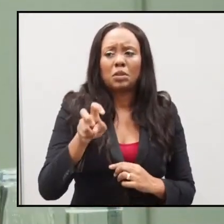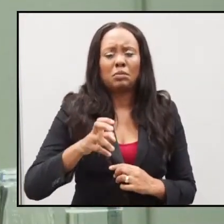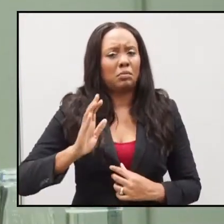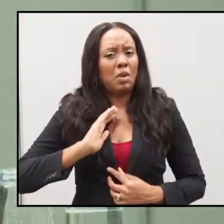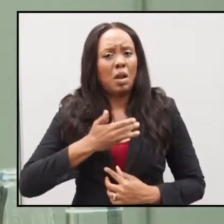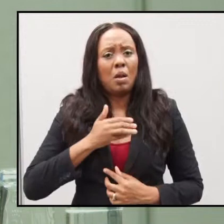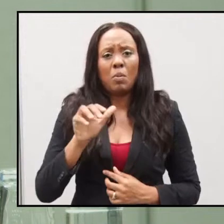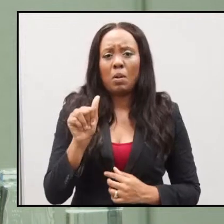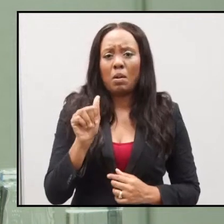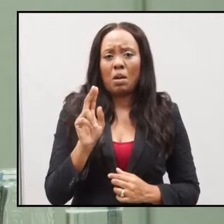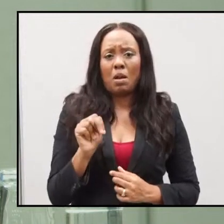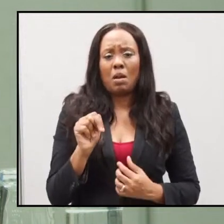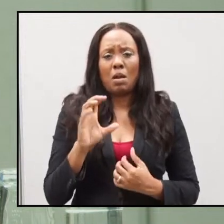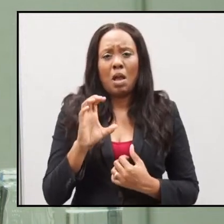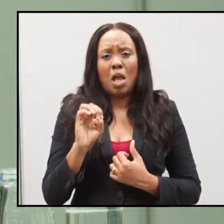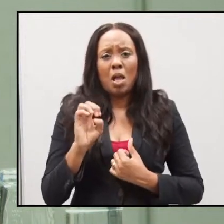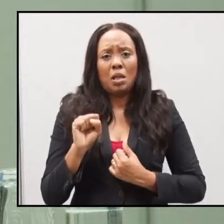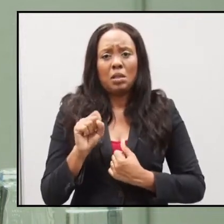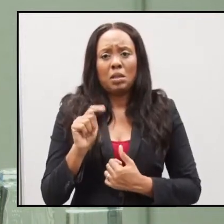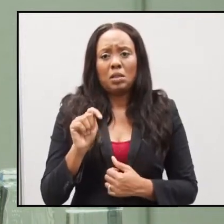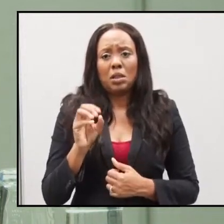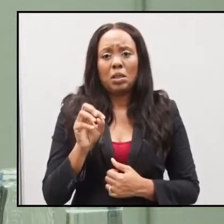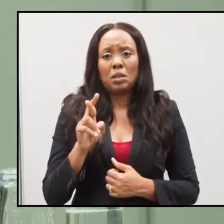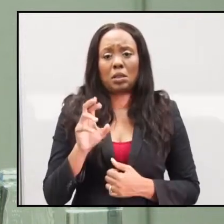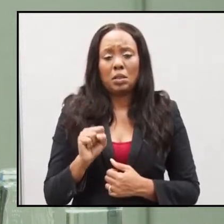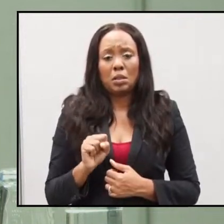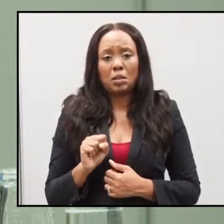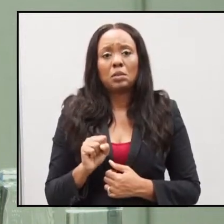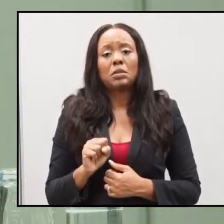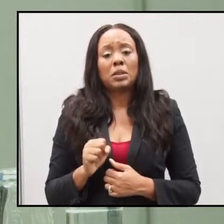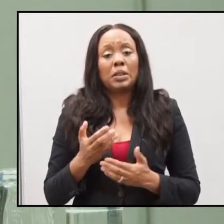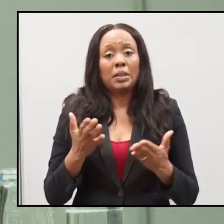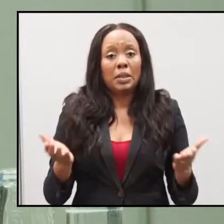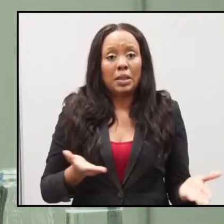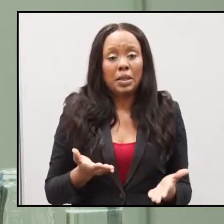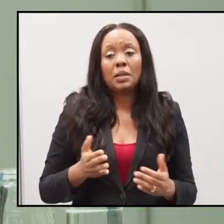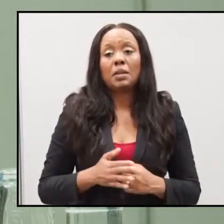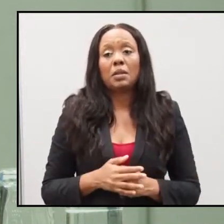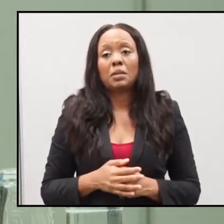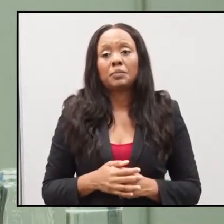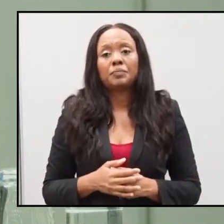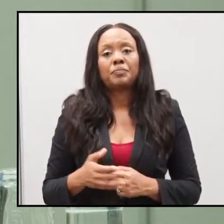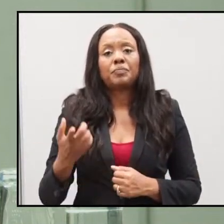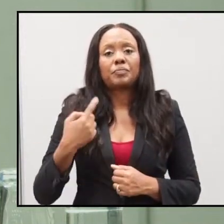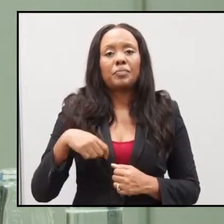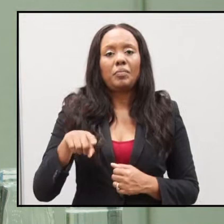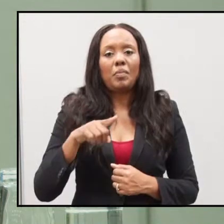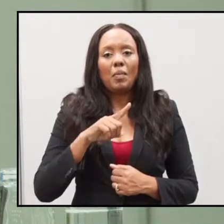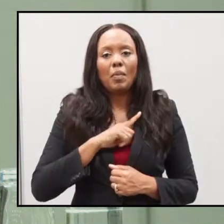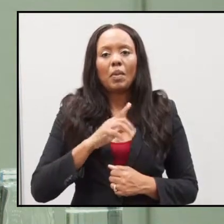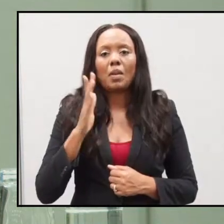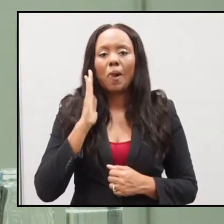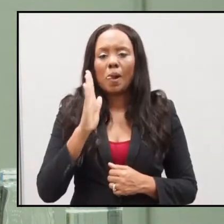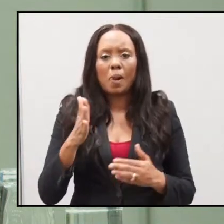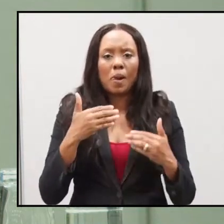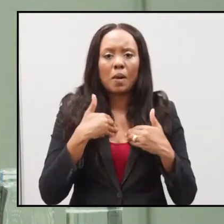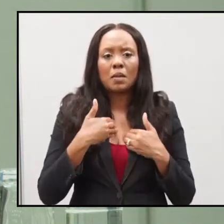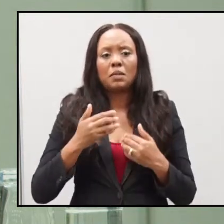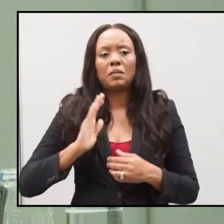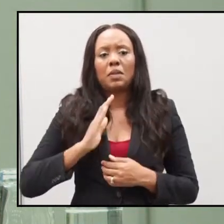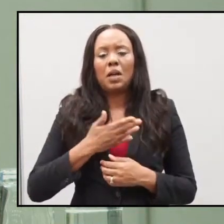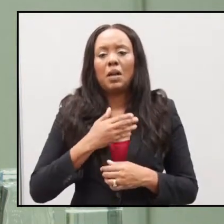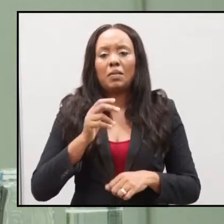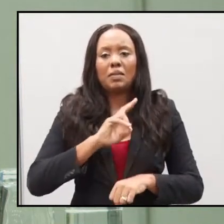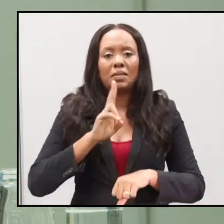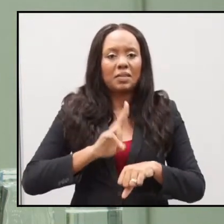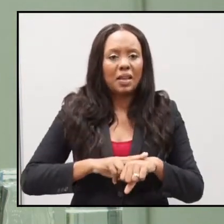their several destinations to and from Barbados. We will digitize these invaluable national assets